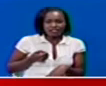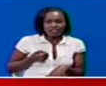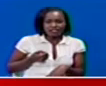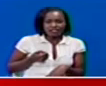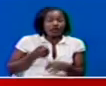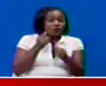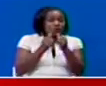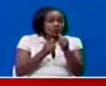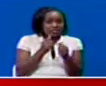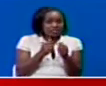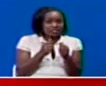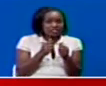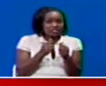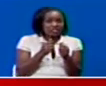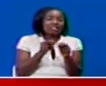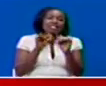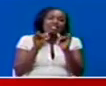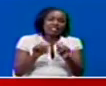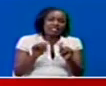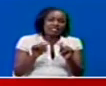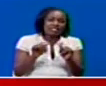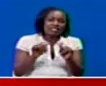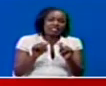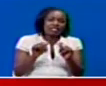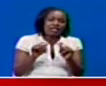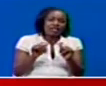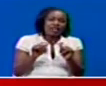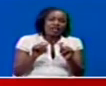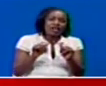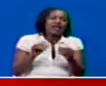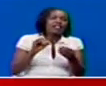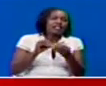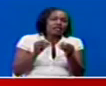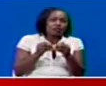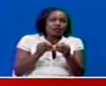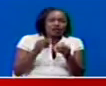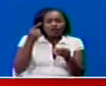which has remained consistent in the number of